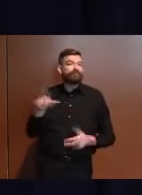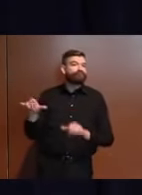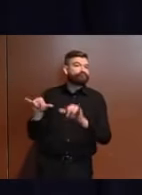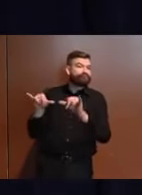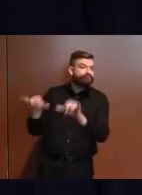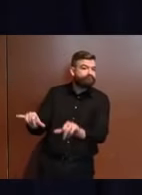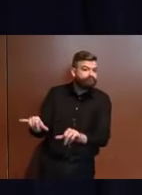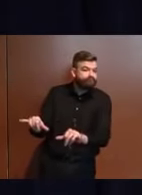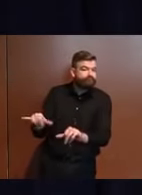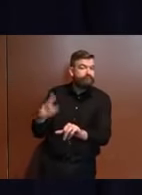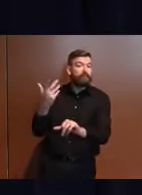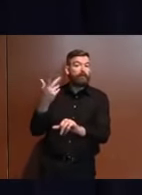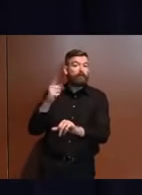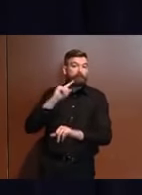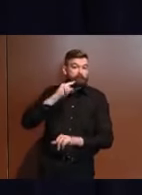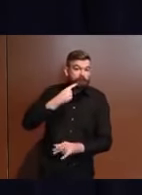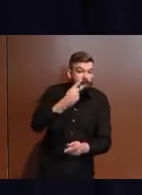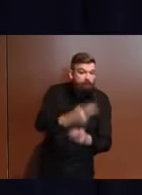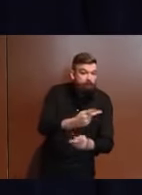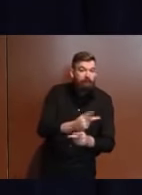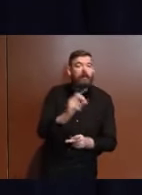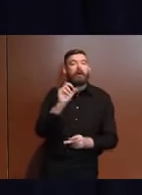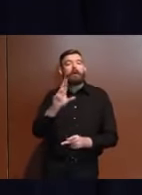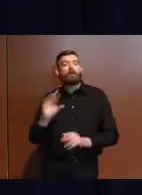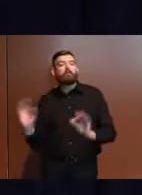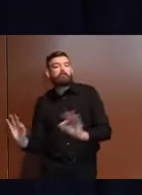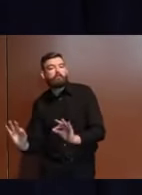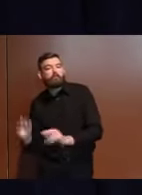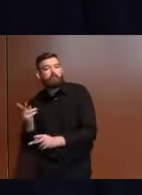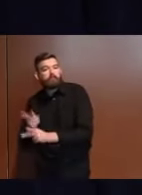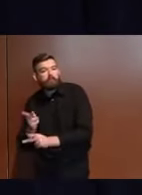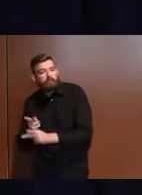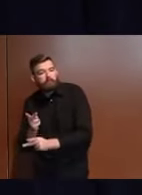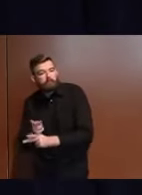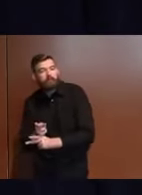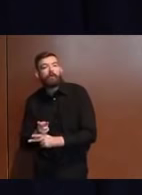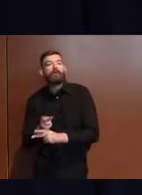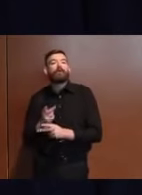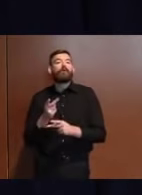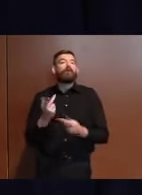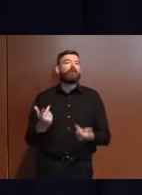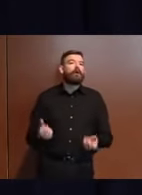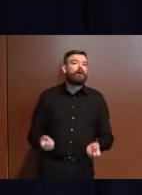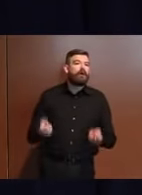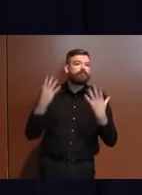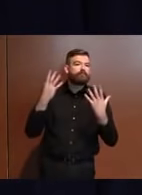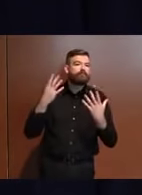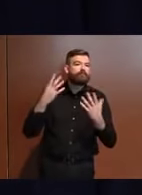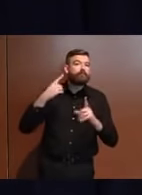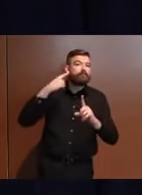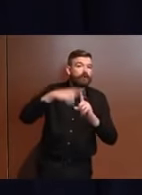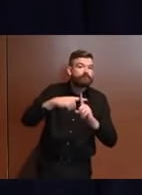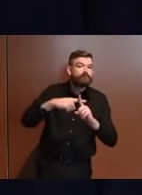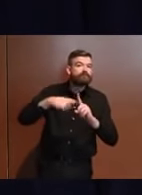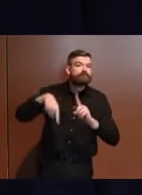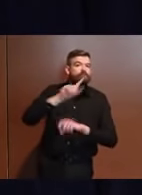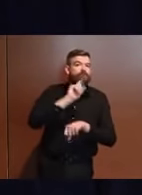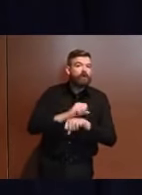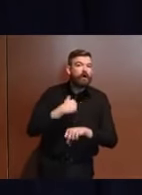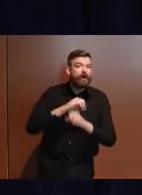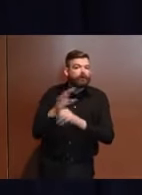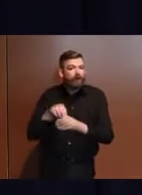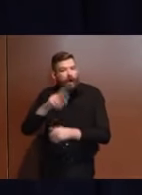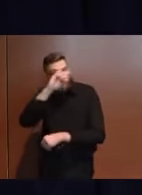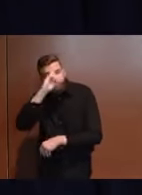and medical surgical beds, along with the number of positive cases in the hospital and cases under